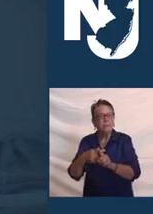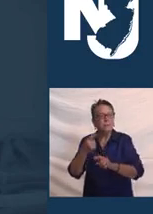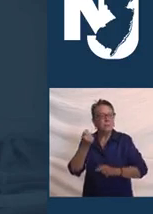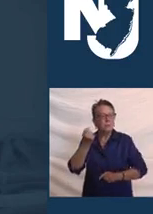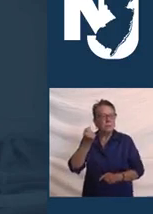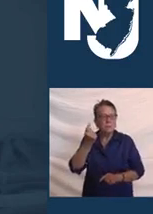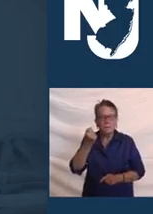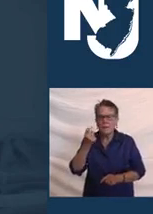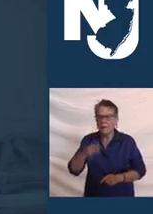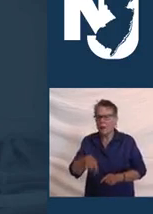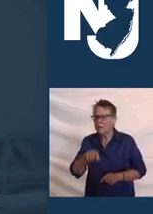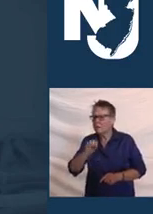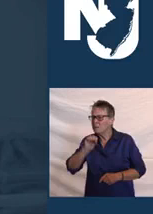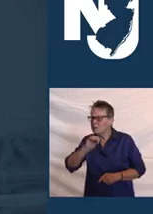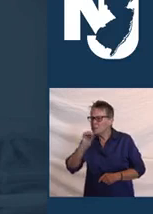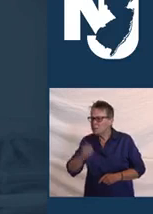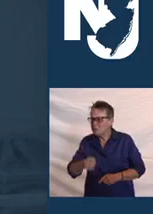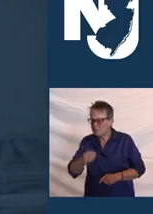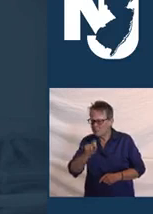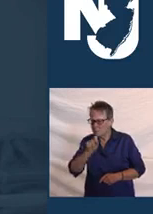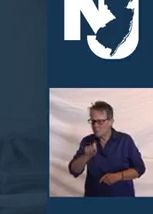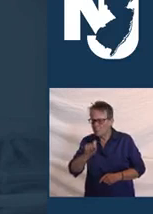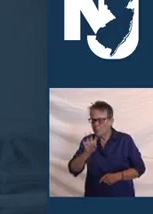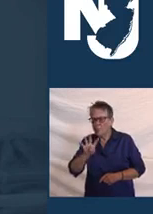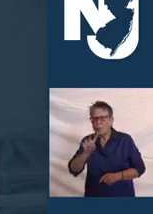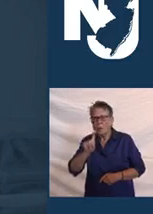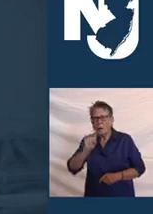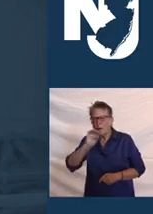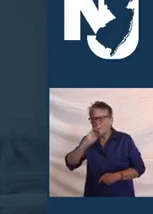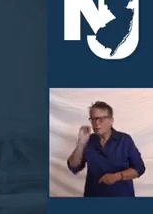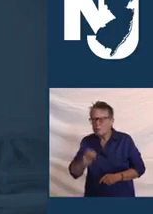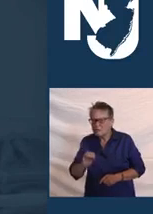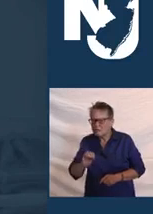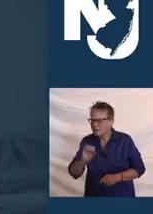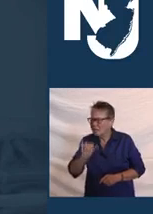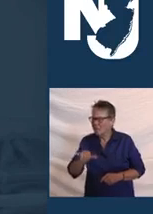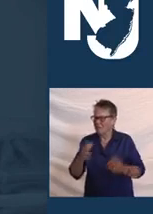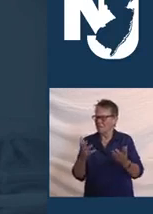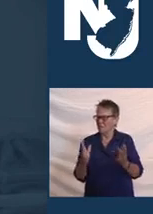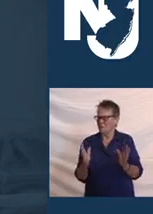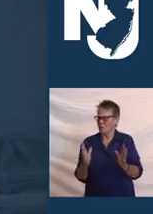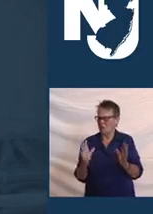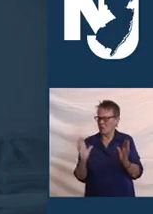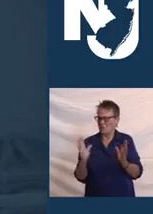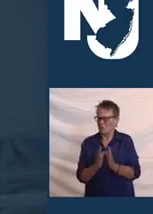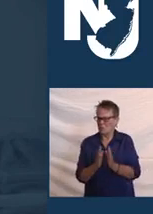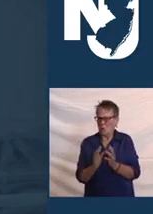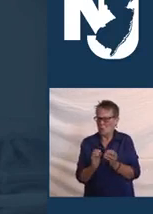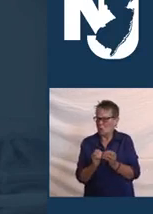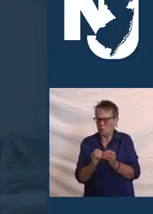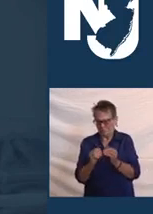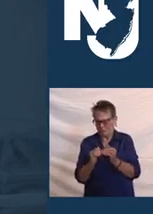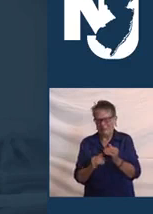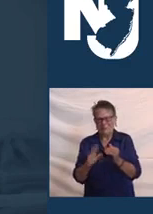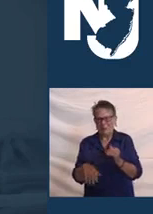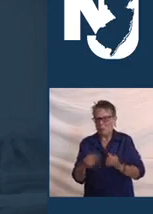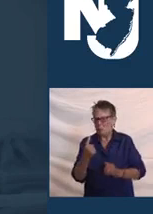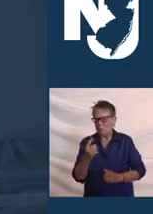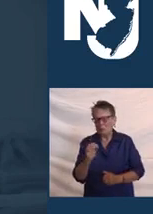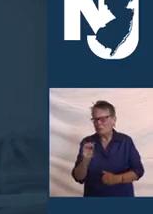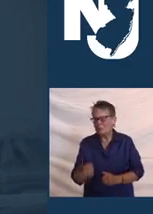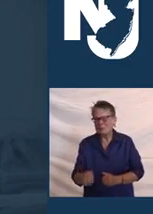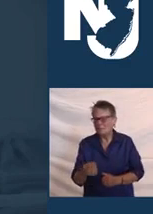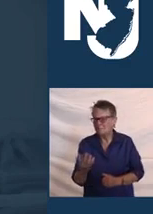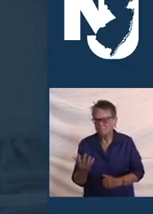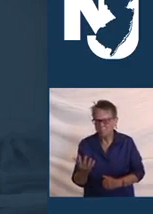This is roughly 0.4% of those fully vaccinated, and given the efficacy rates of the vaccines coming out of their